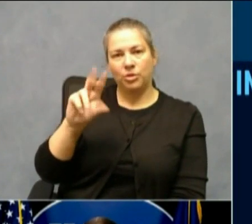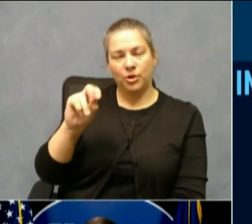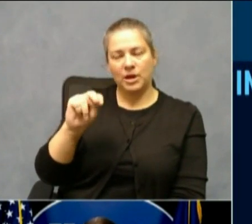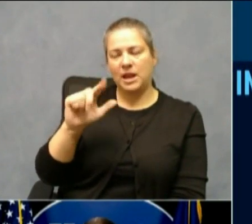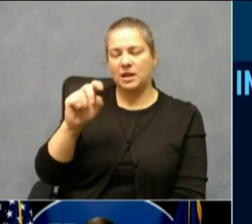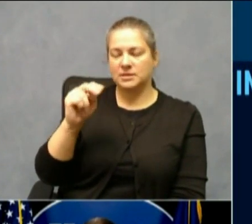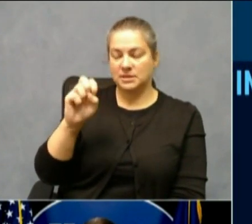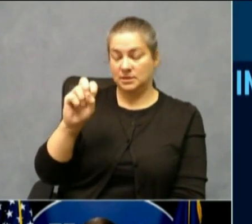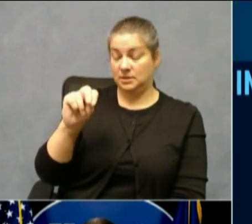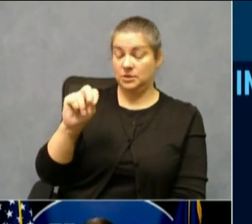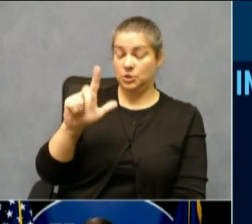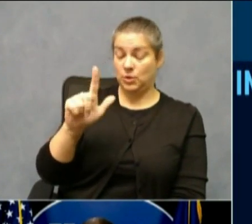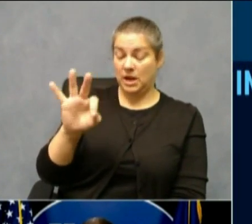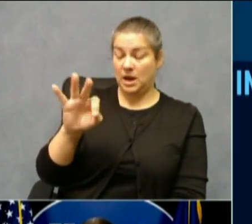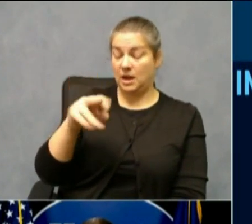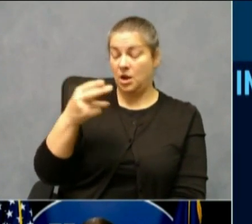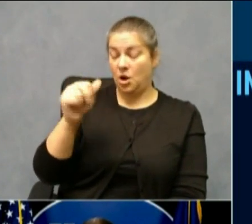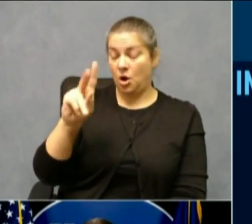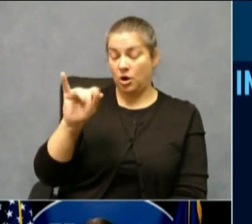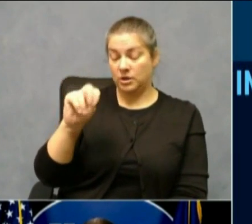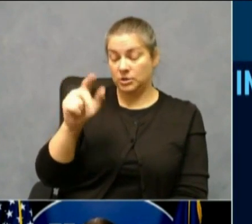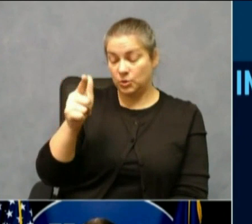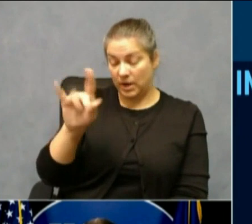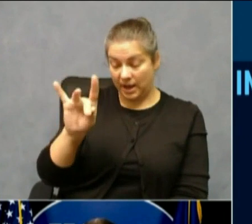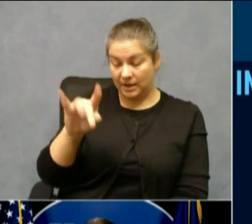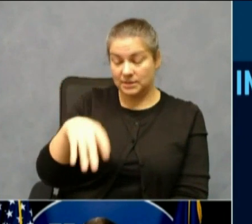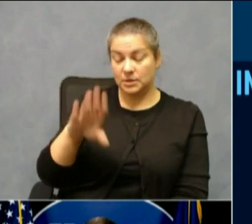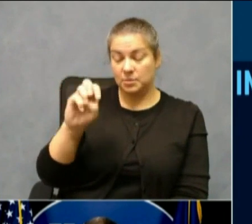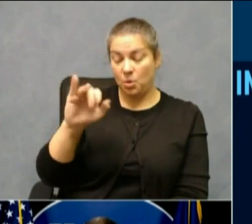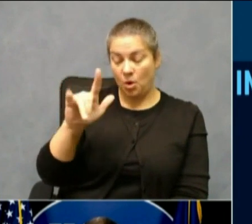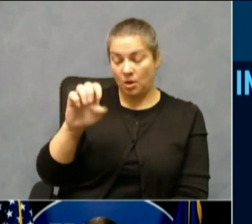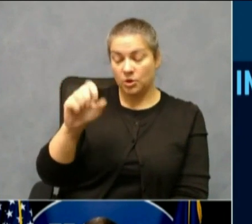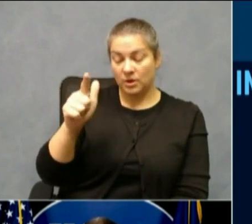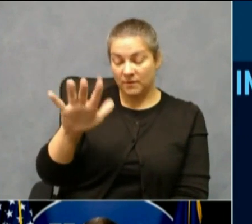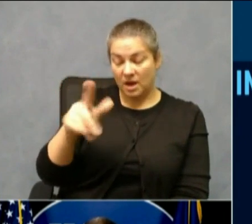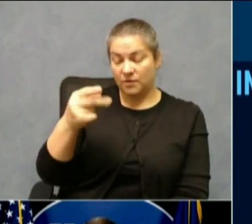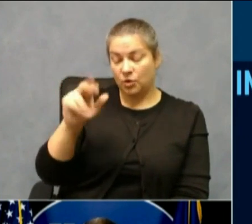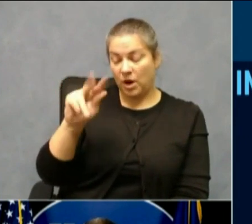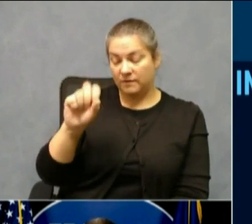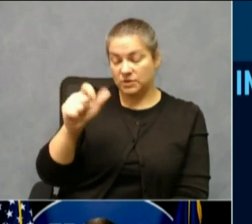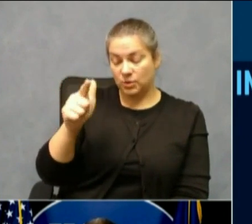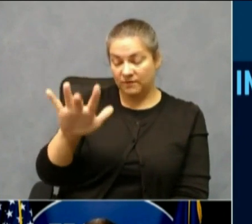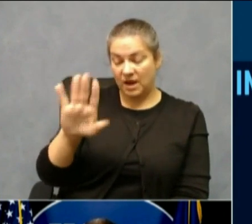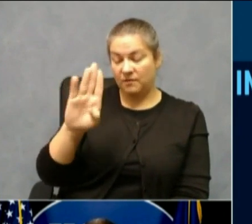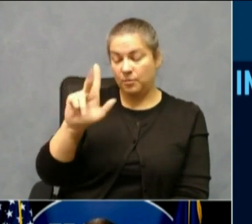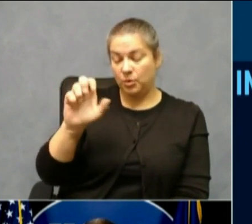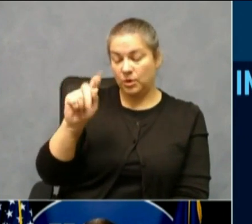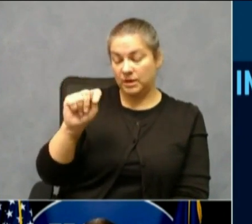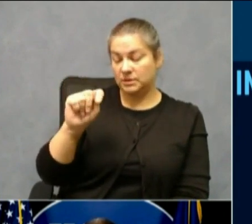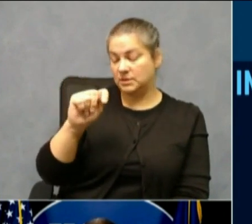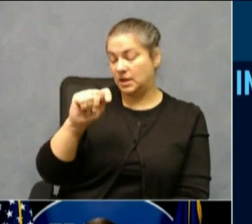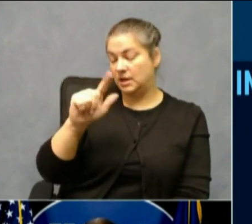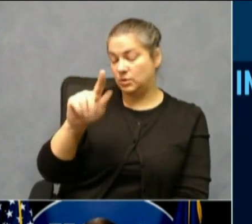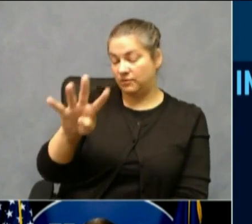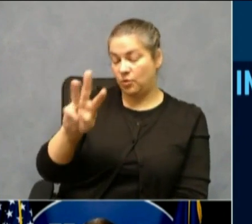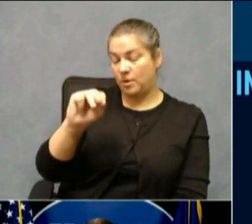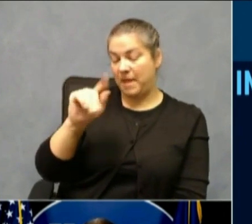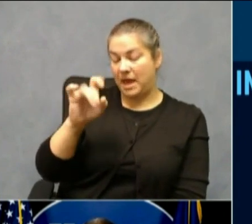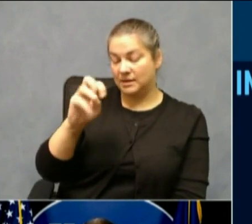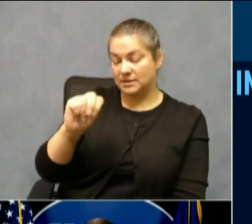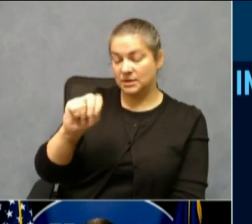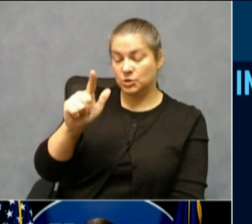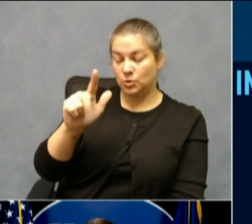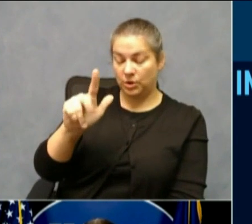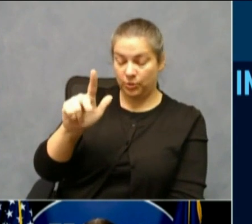29, Hardin, 28, Boyle, 25, Graves, 25, Bullitt, 24, Madison, 23,